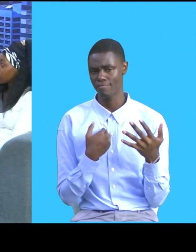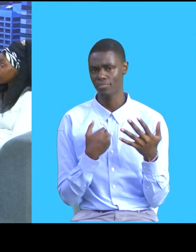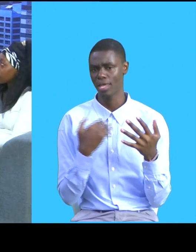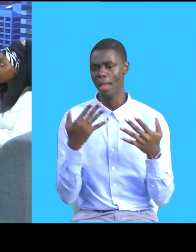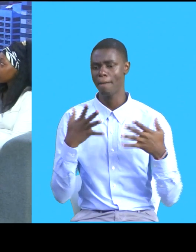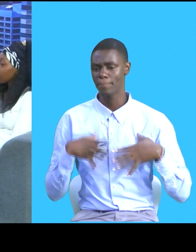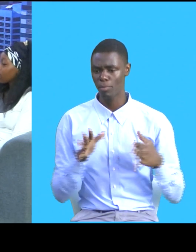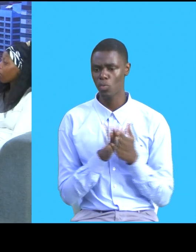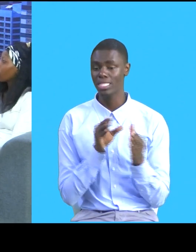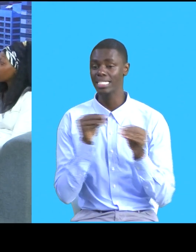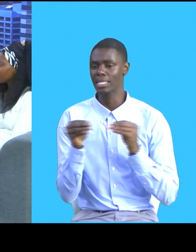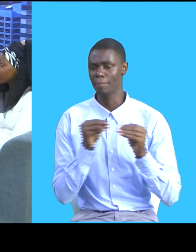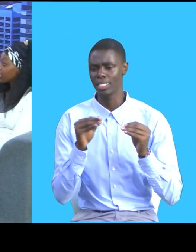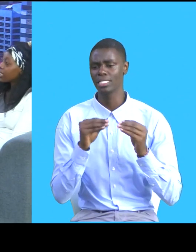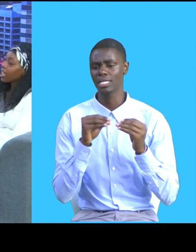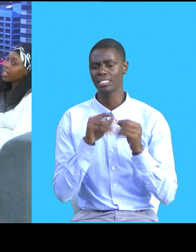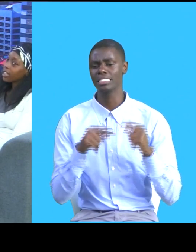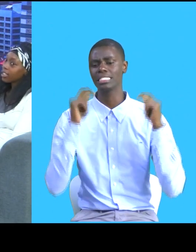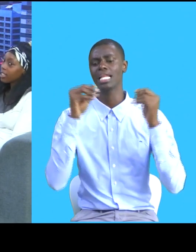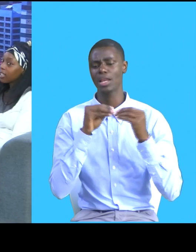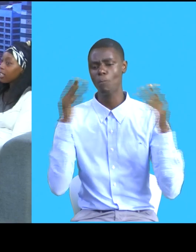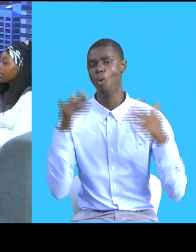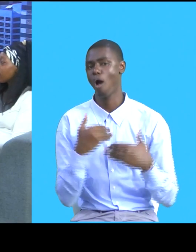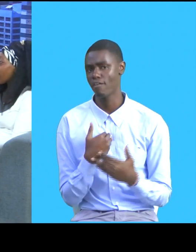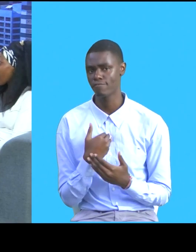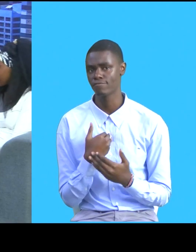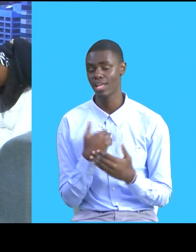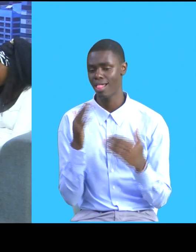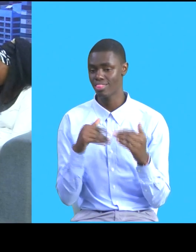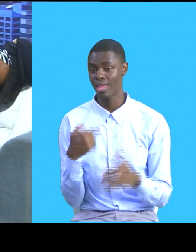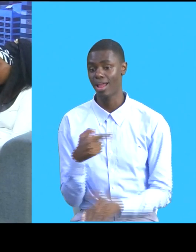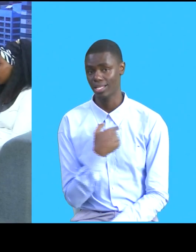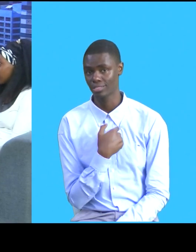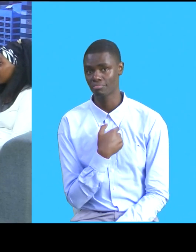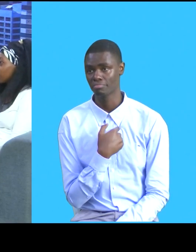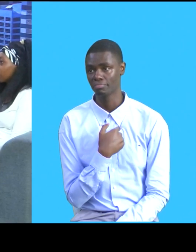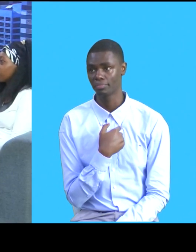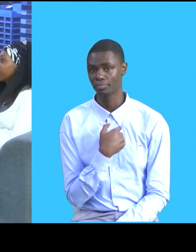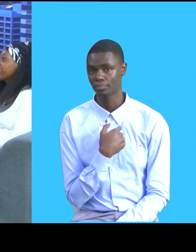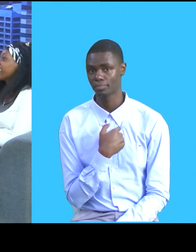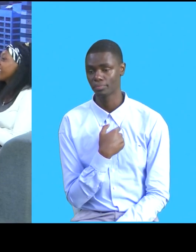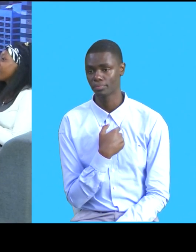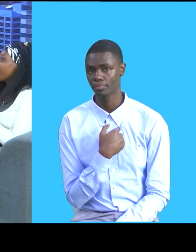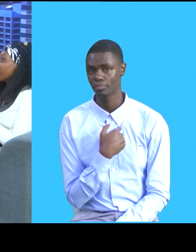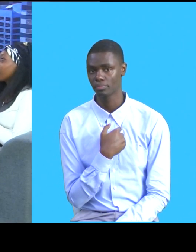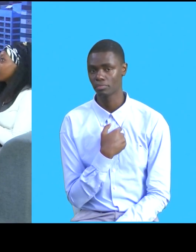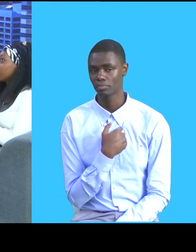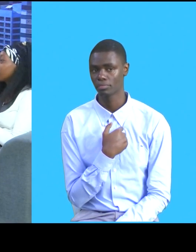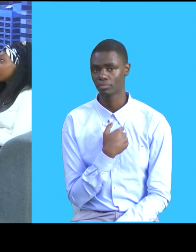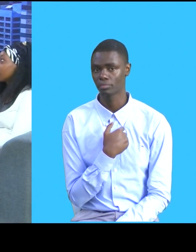with disability, they are more talented than us, if I may say so.